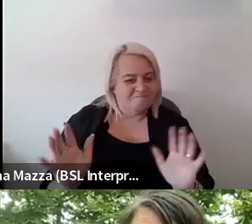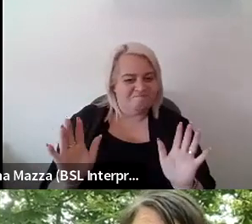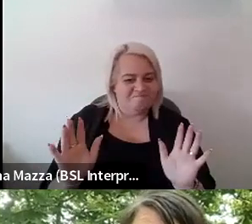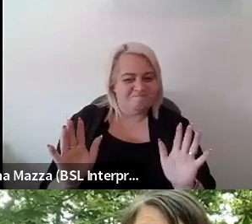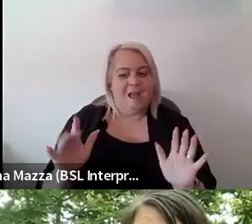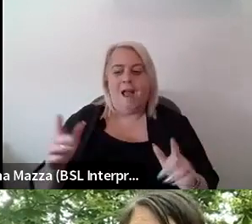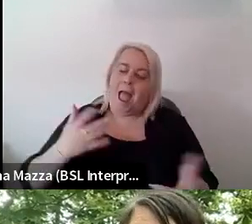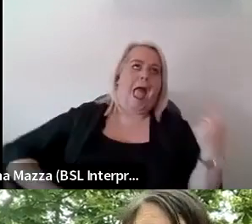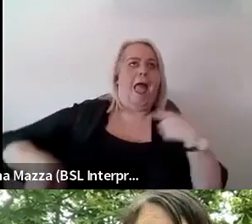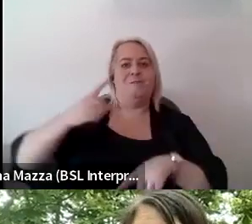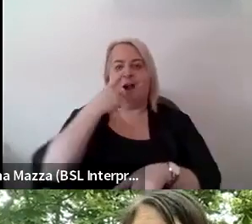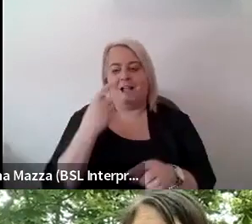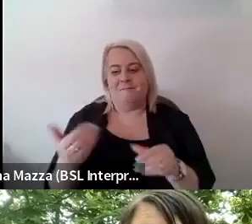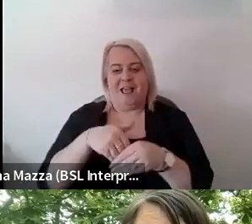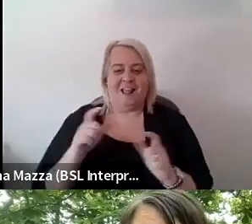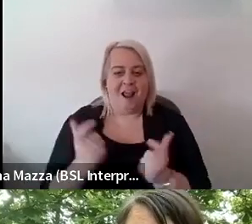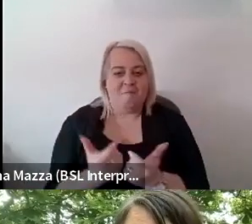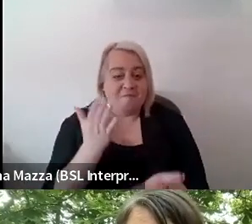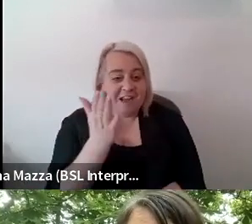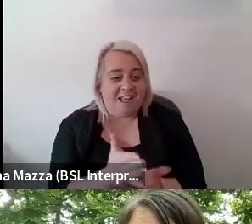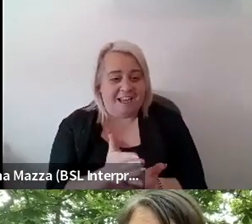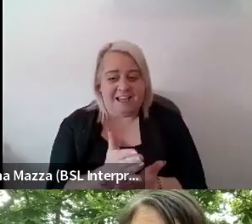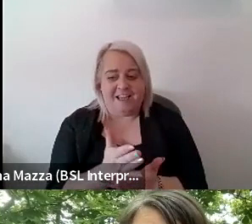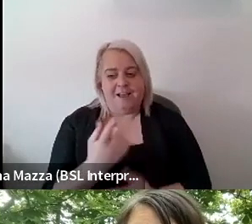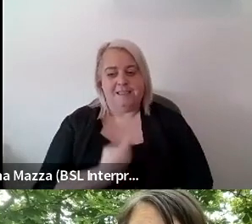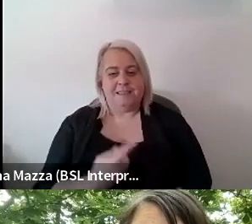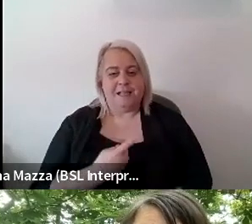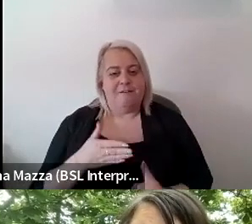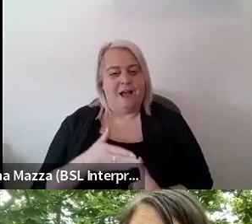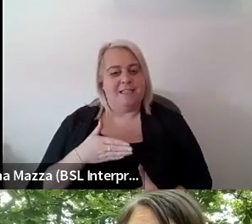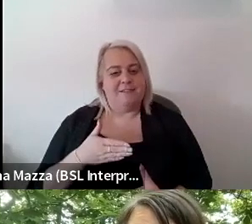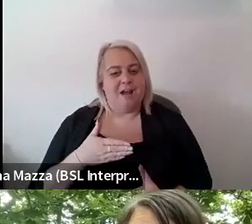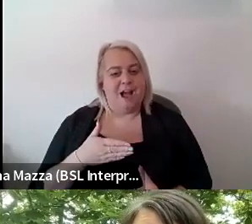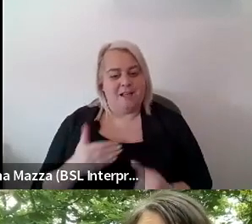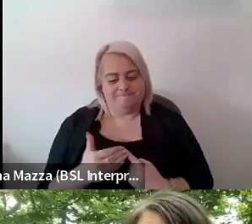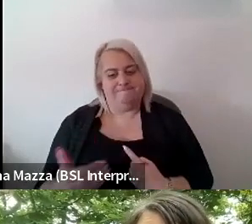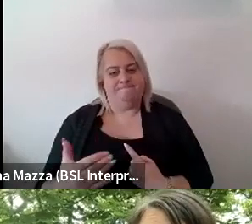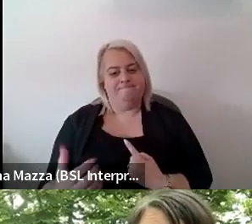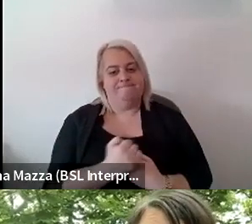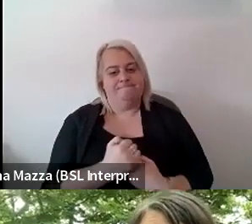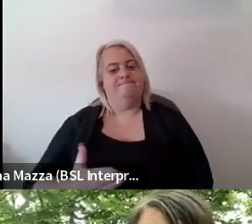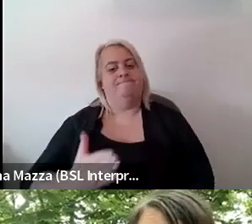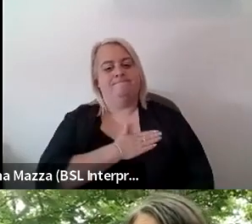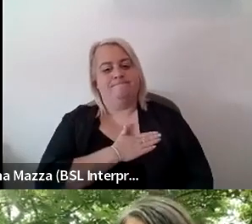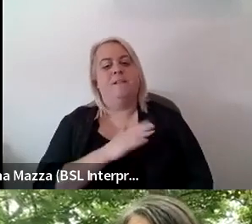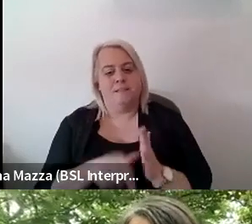the club that just by self-identification. I'm declaring it.